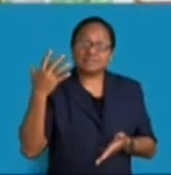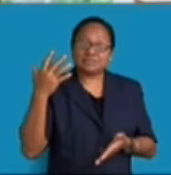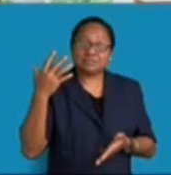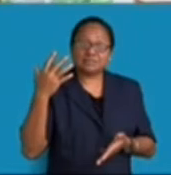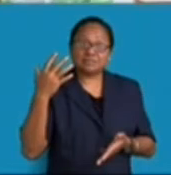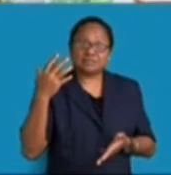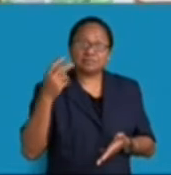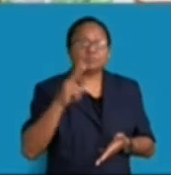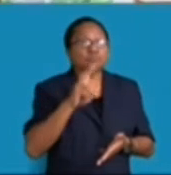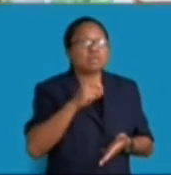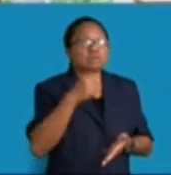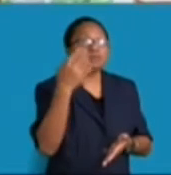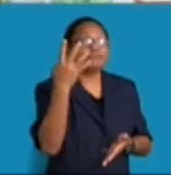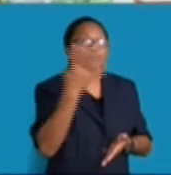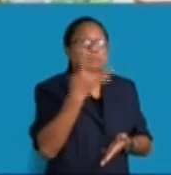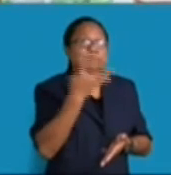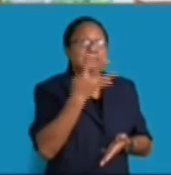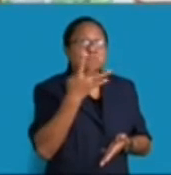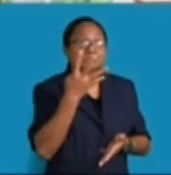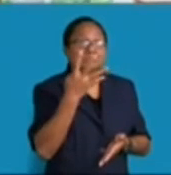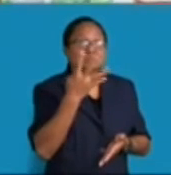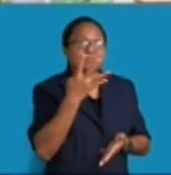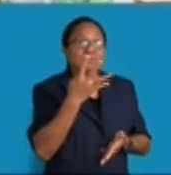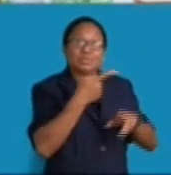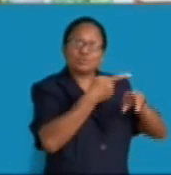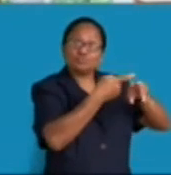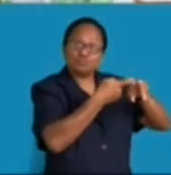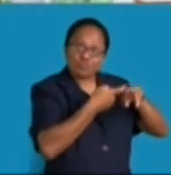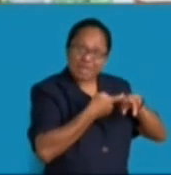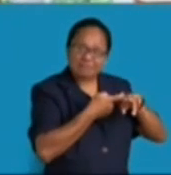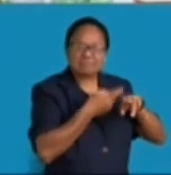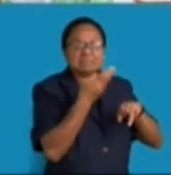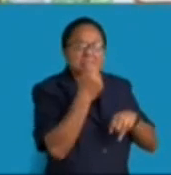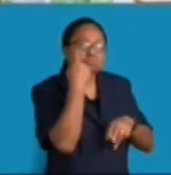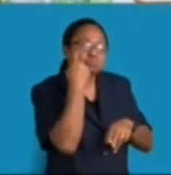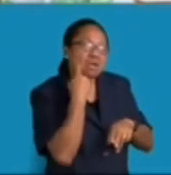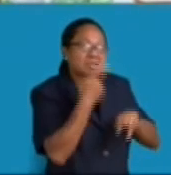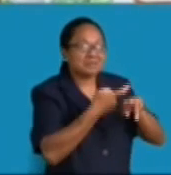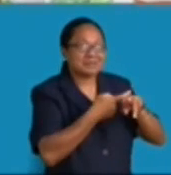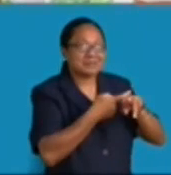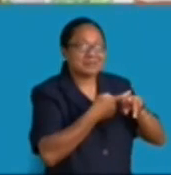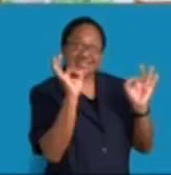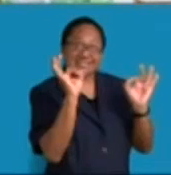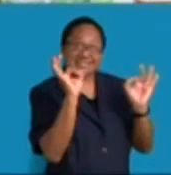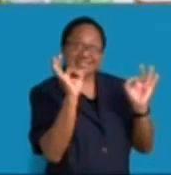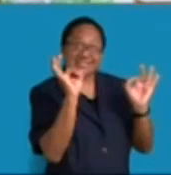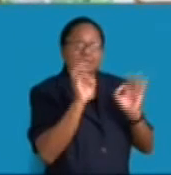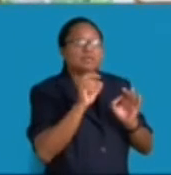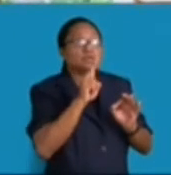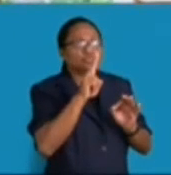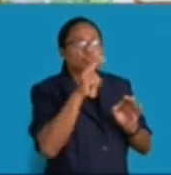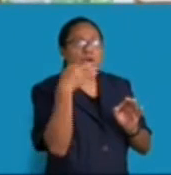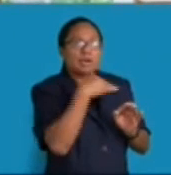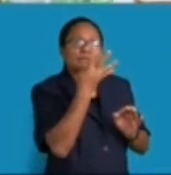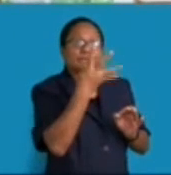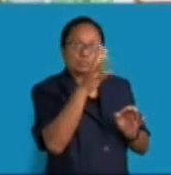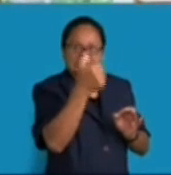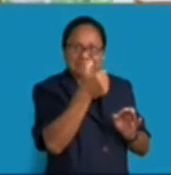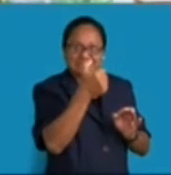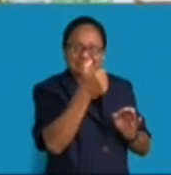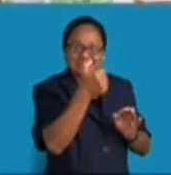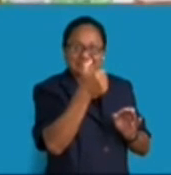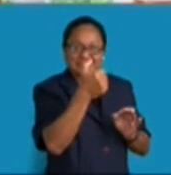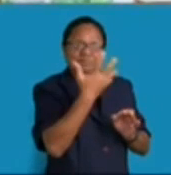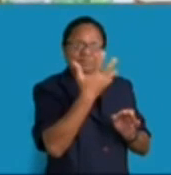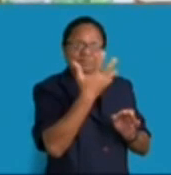In 2014, reference to the rape and attempted rape was 246. 2015,